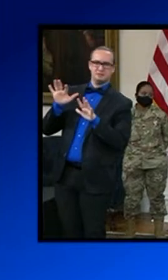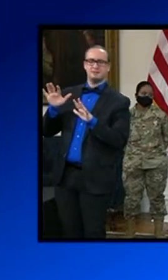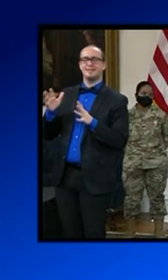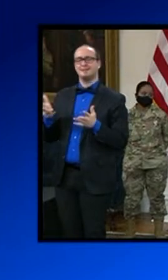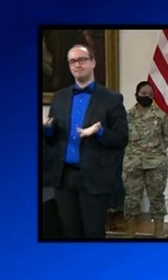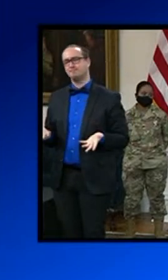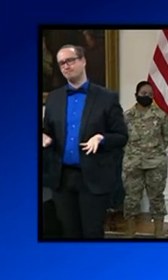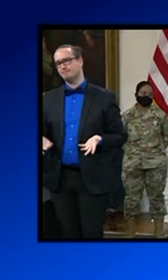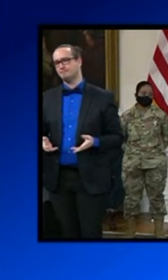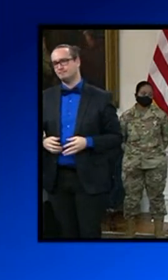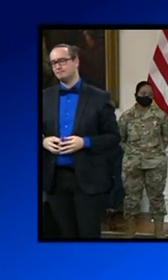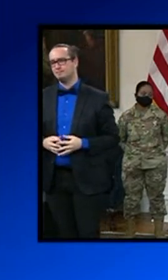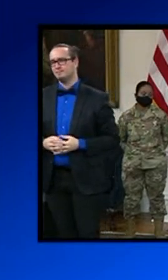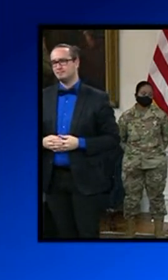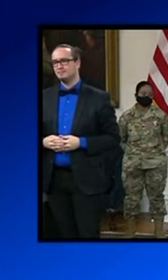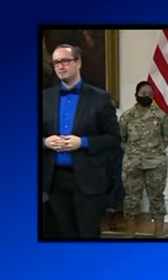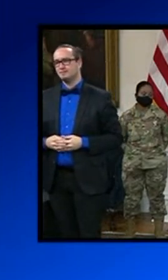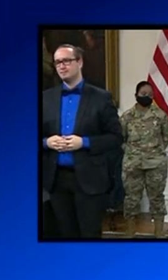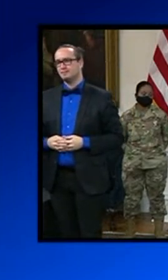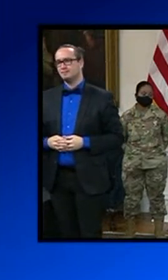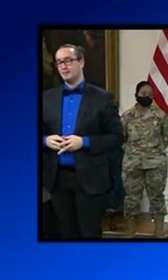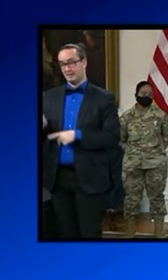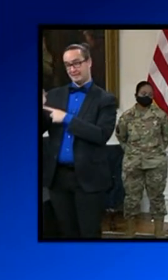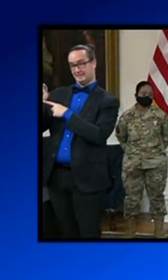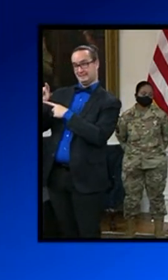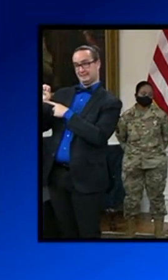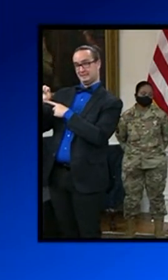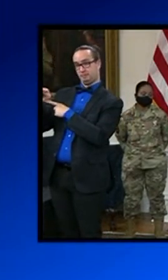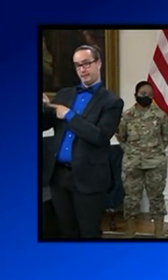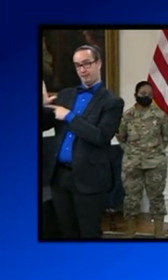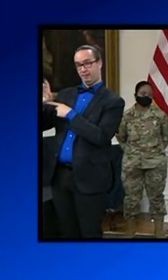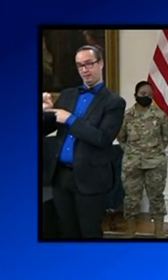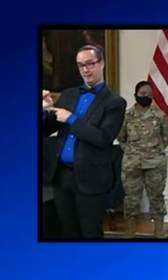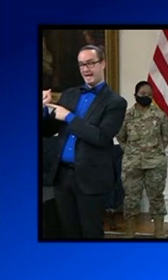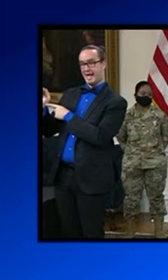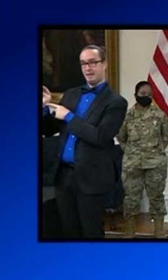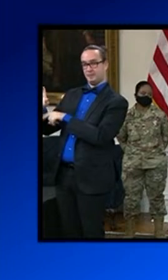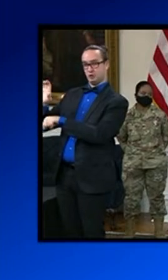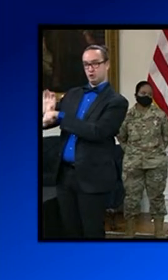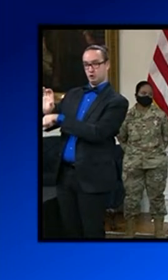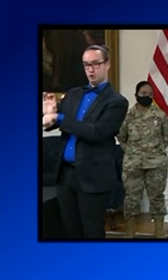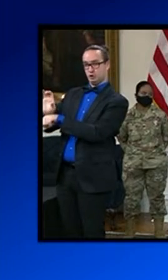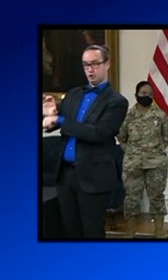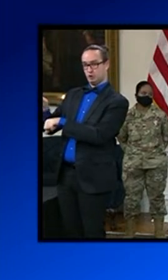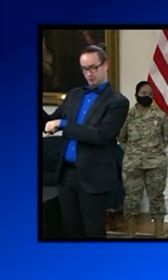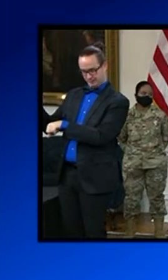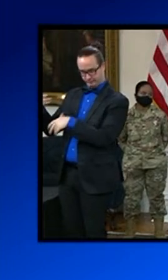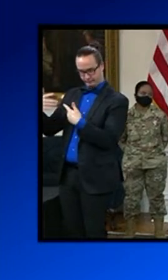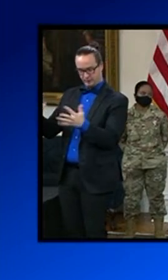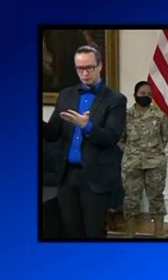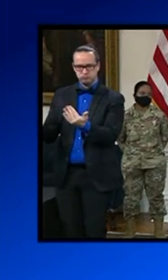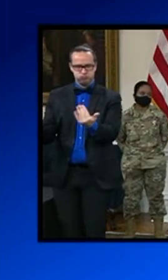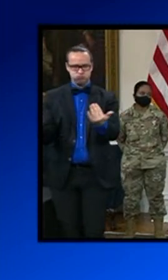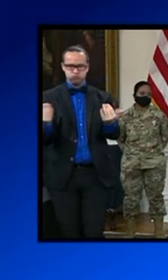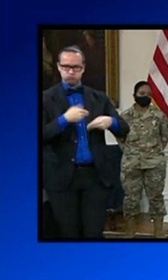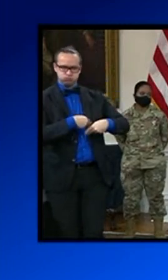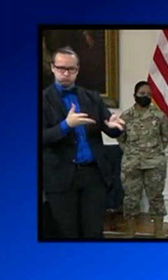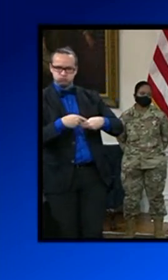deliver 250 initial doses. Last weekend, that number climbed to 1,400